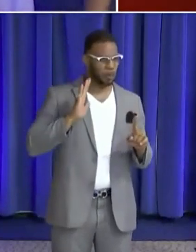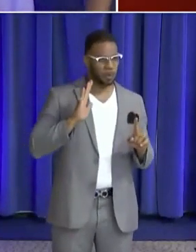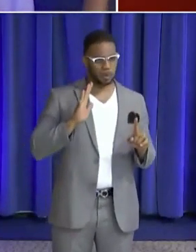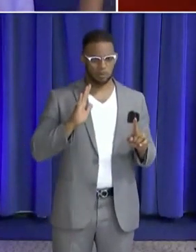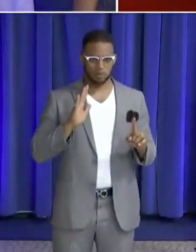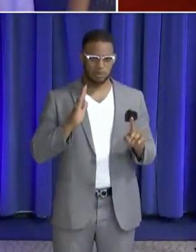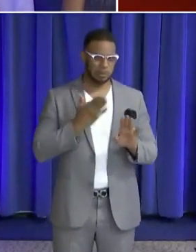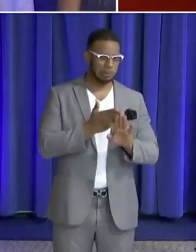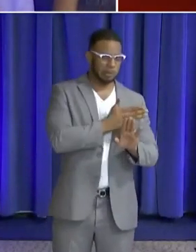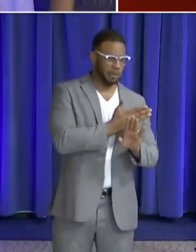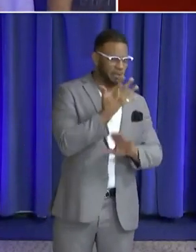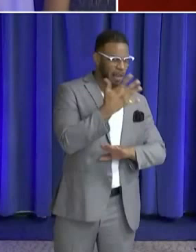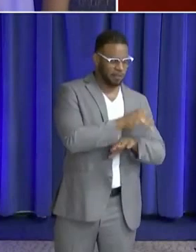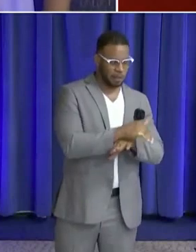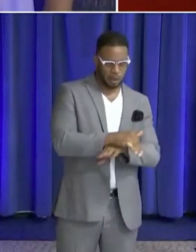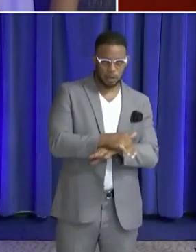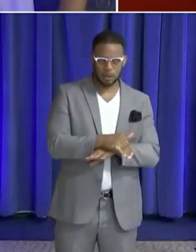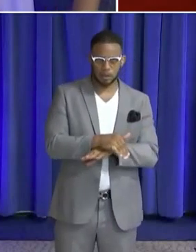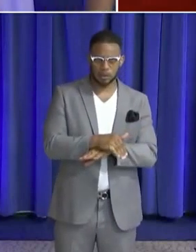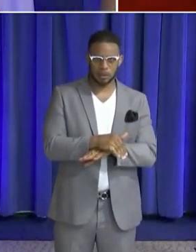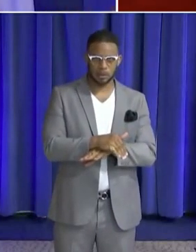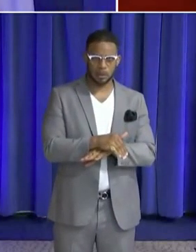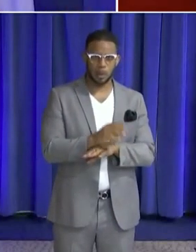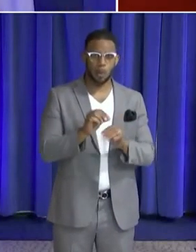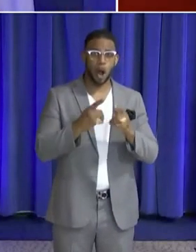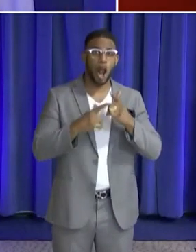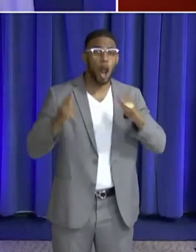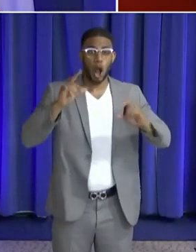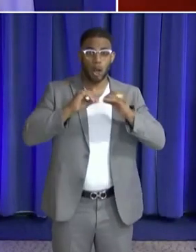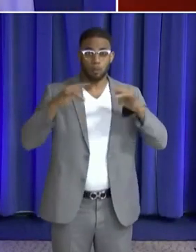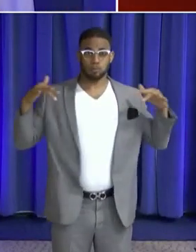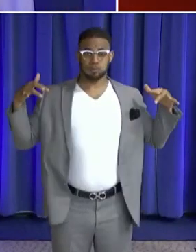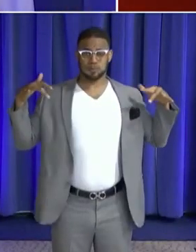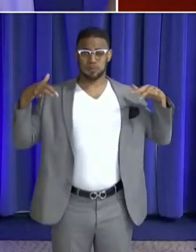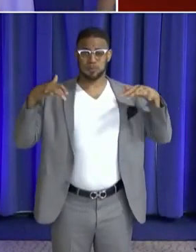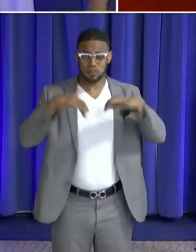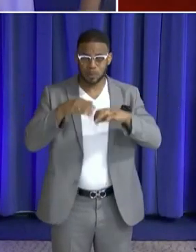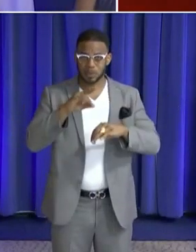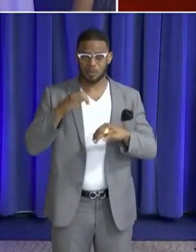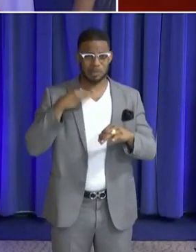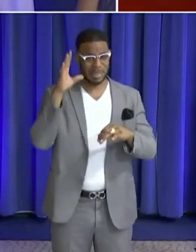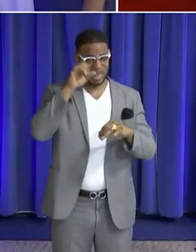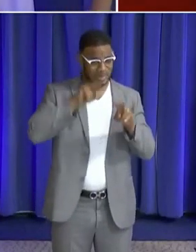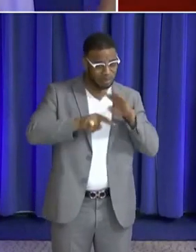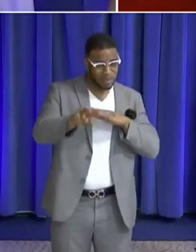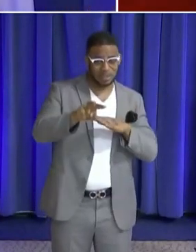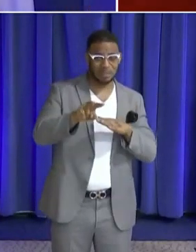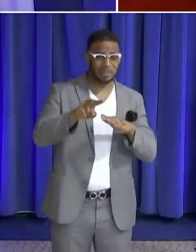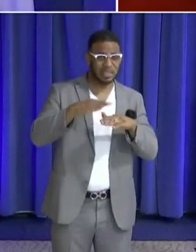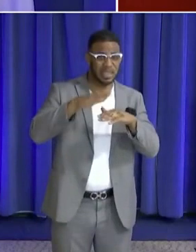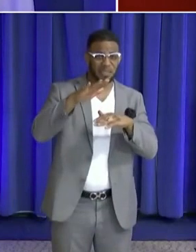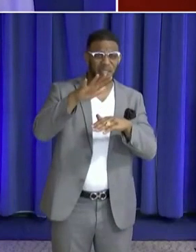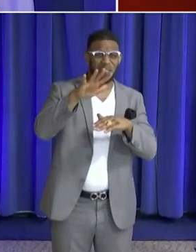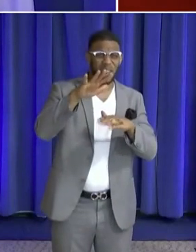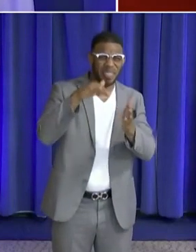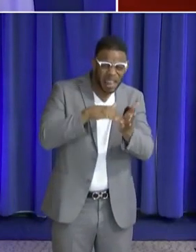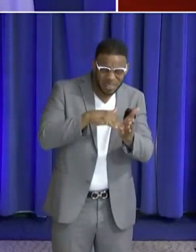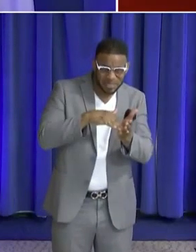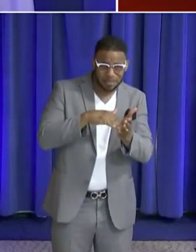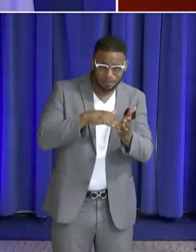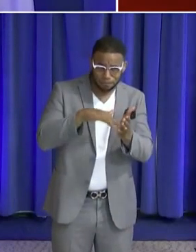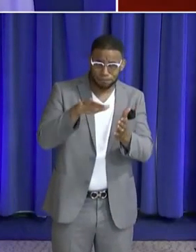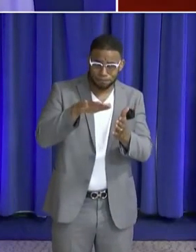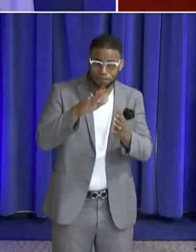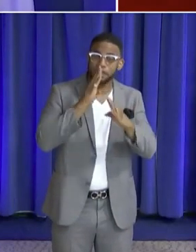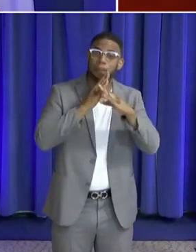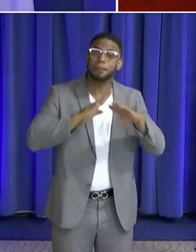the prior 5 nights. Much larger numbers in the city. We estimate in excess of 5,000